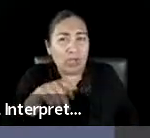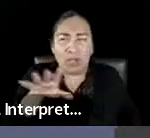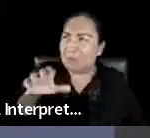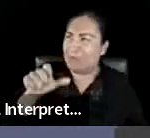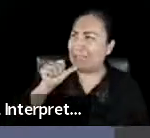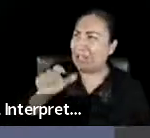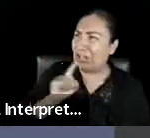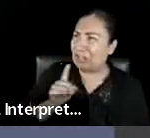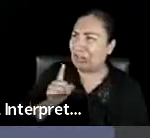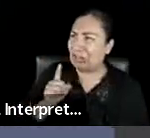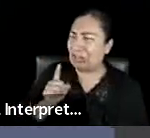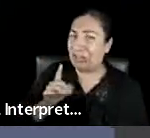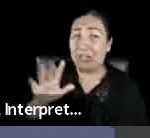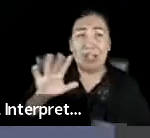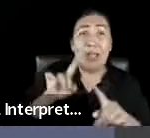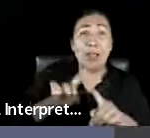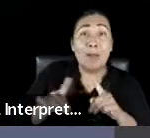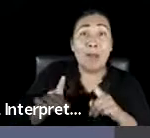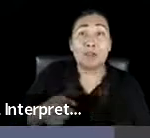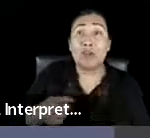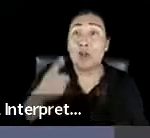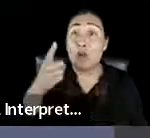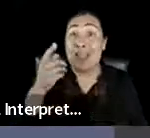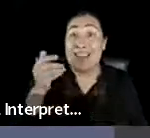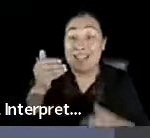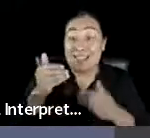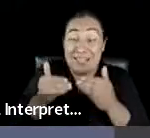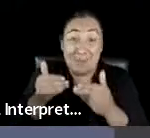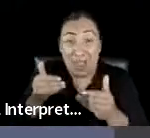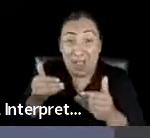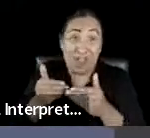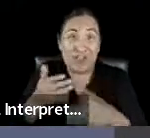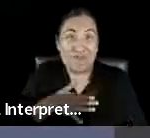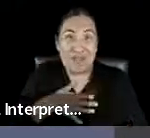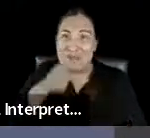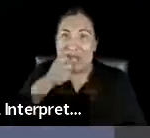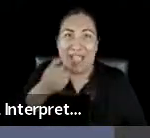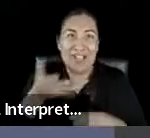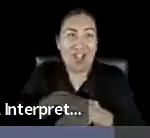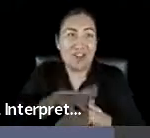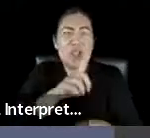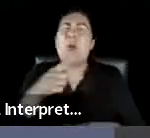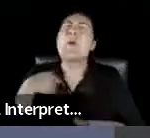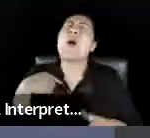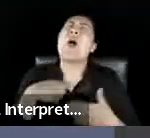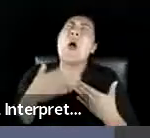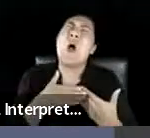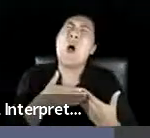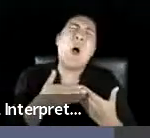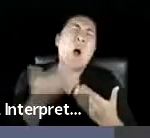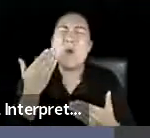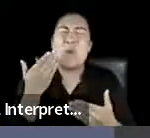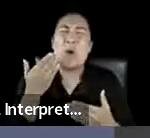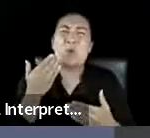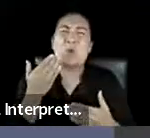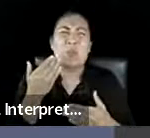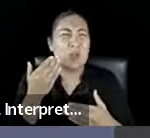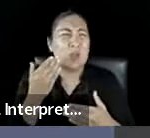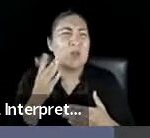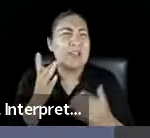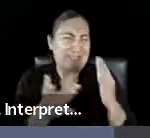Not sure either. But one step. We're a little bit closer now. They turned on my mic. I saw We're almost there. We're almost there.